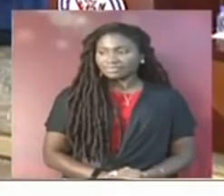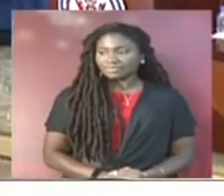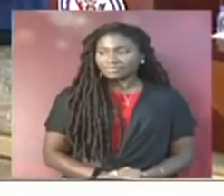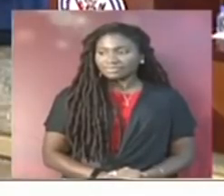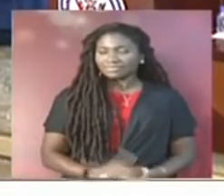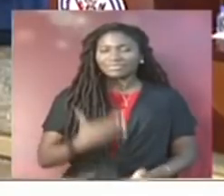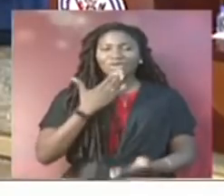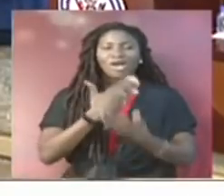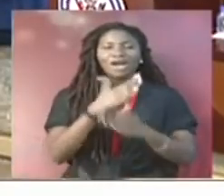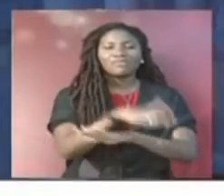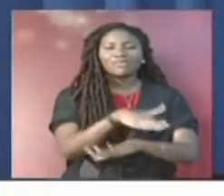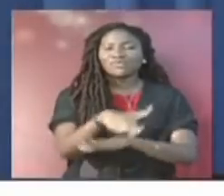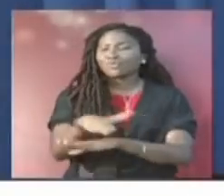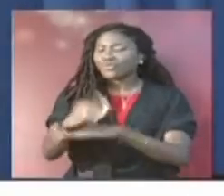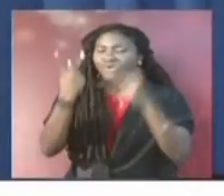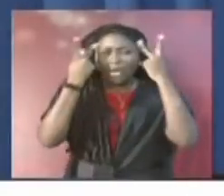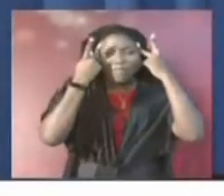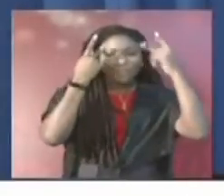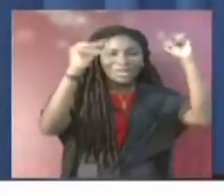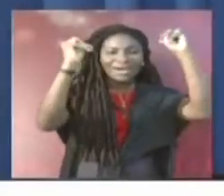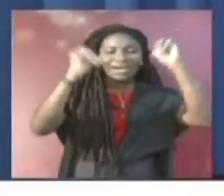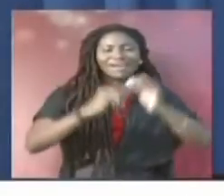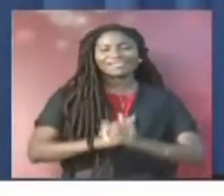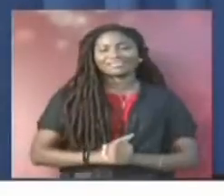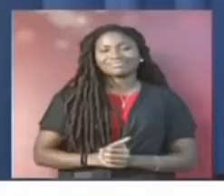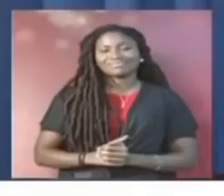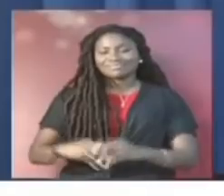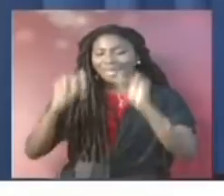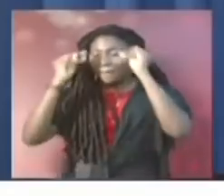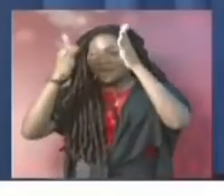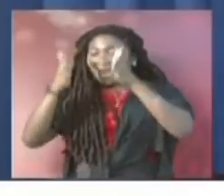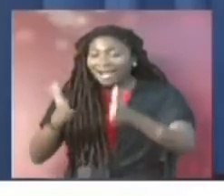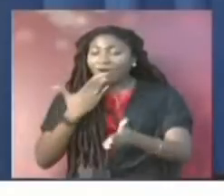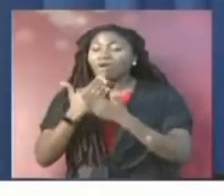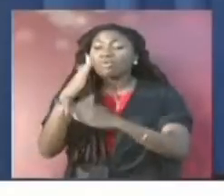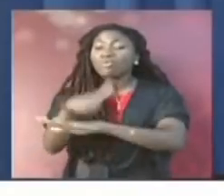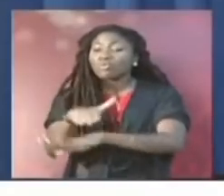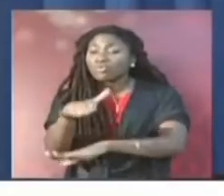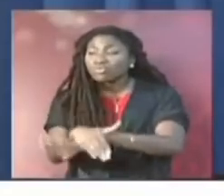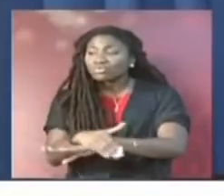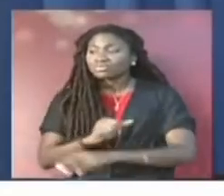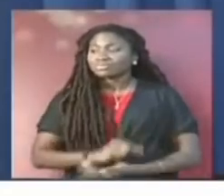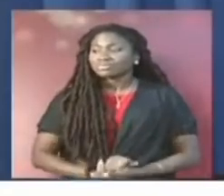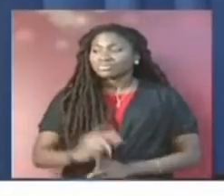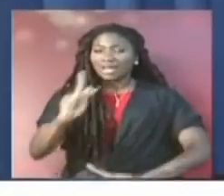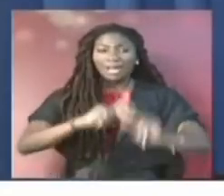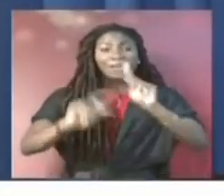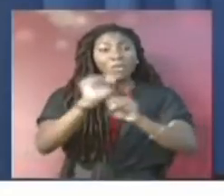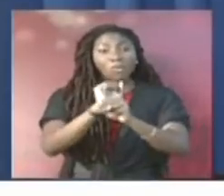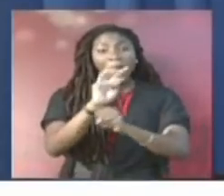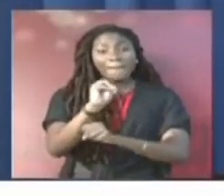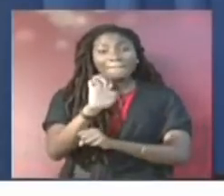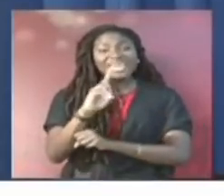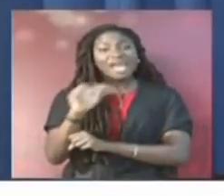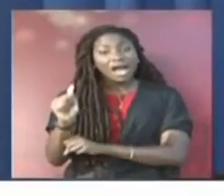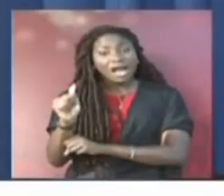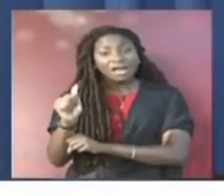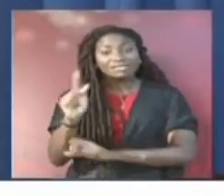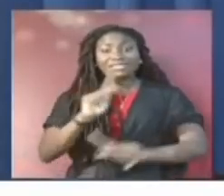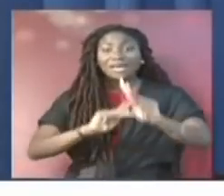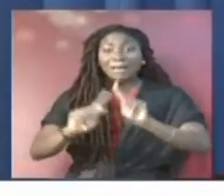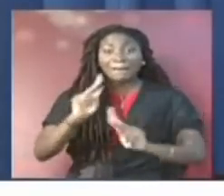Good afternoon, Honorable Prime Minister, Honorable Ministers, colleagues, members of the media, Trinidad and